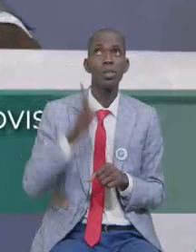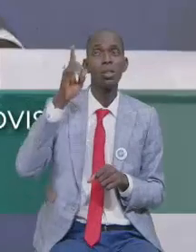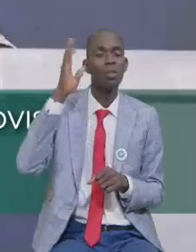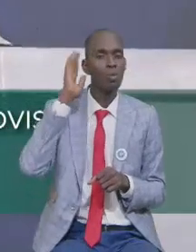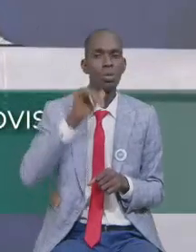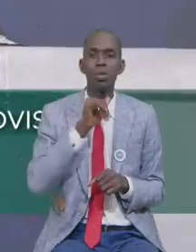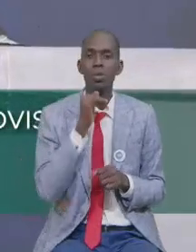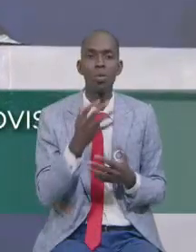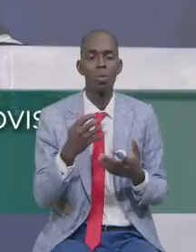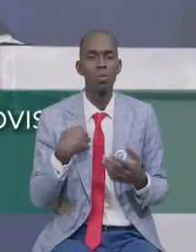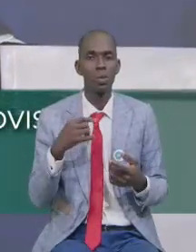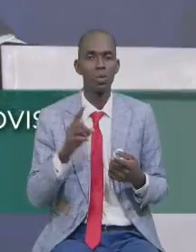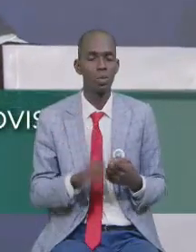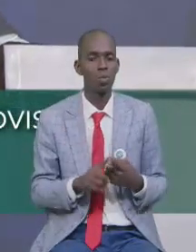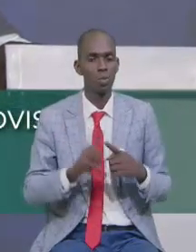face eternal